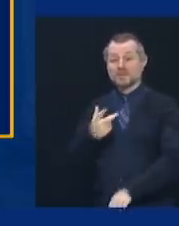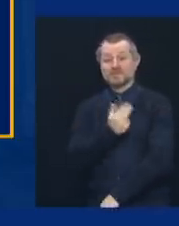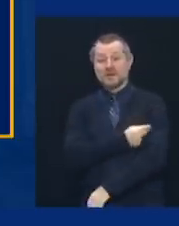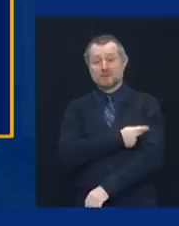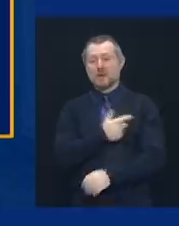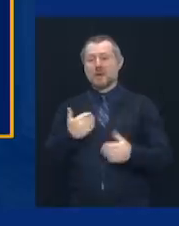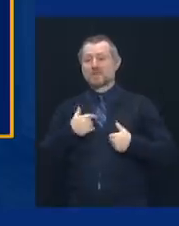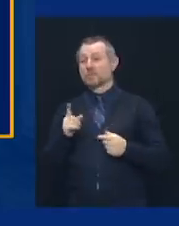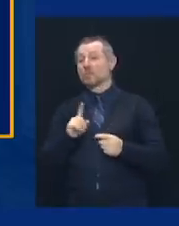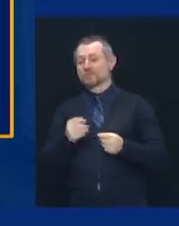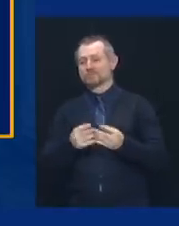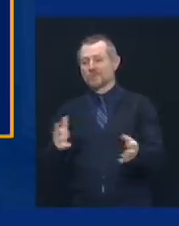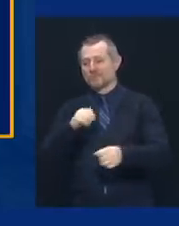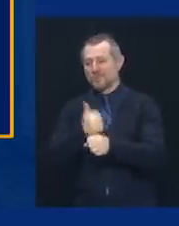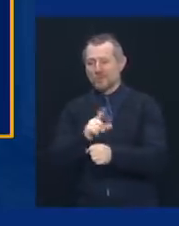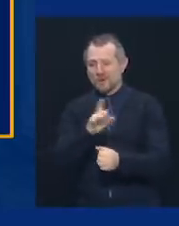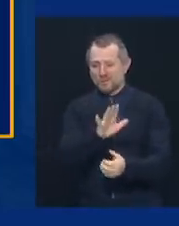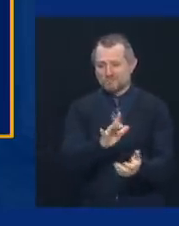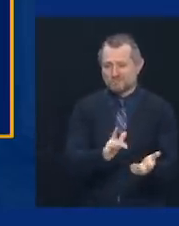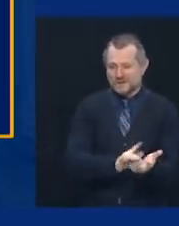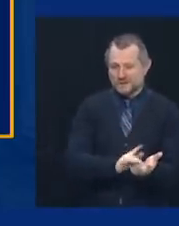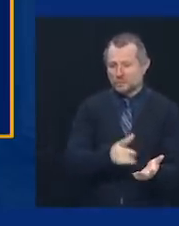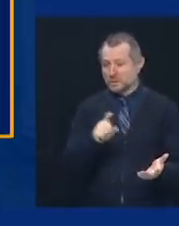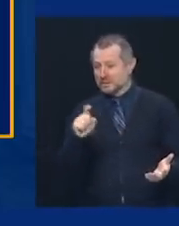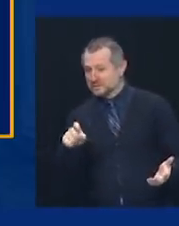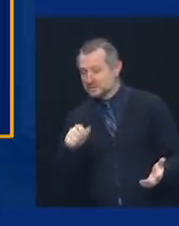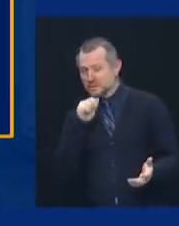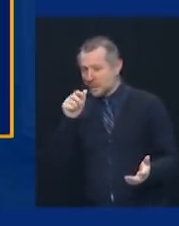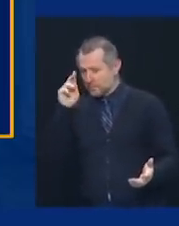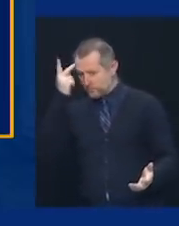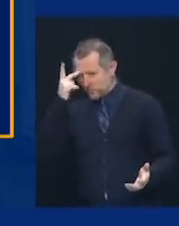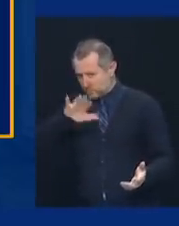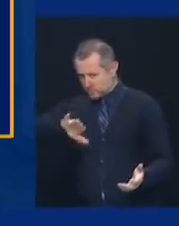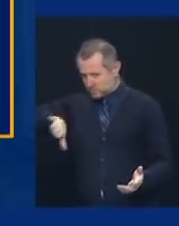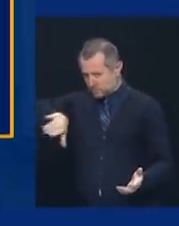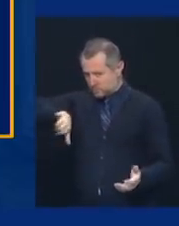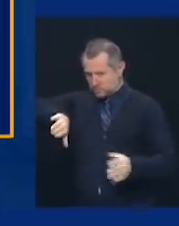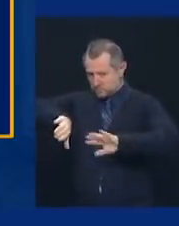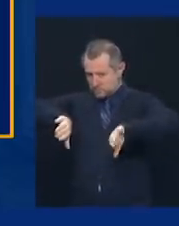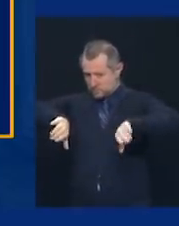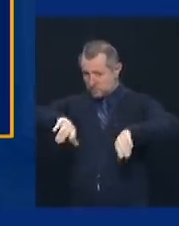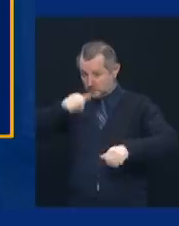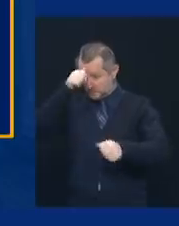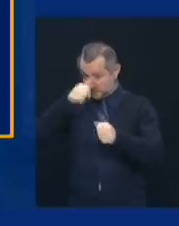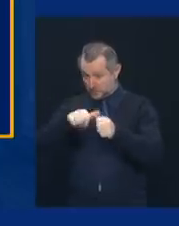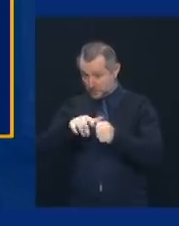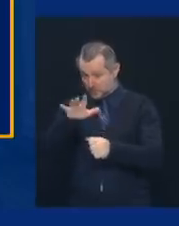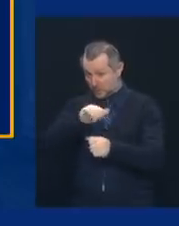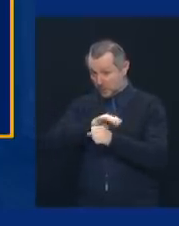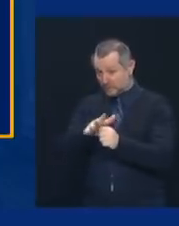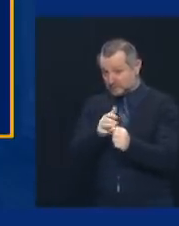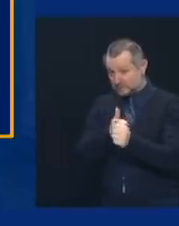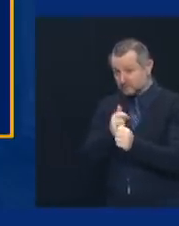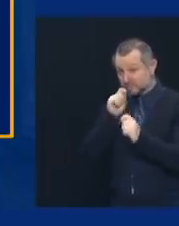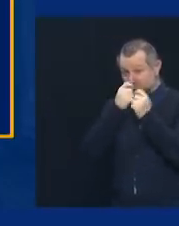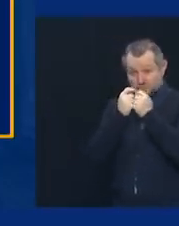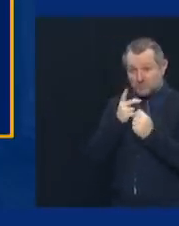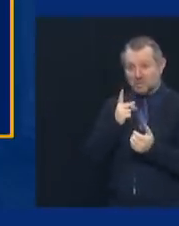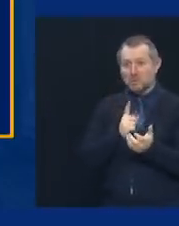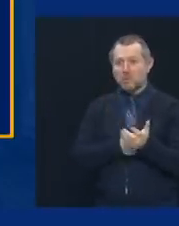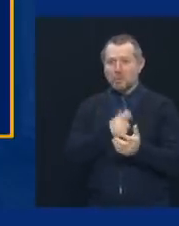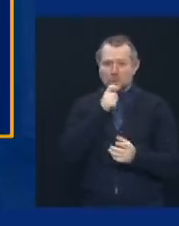politically. What does that mean? When we went to the COVID test, there was a whole question of who gets the test first. Do the rich